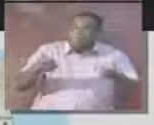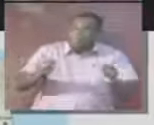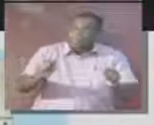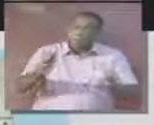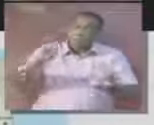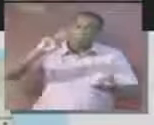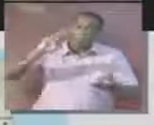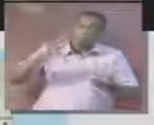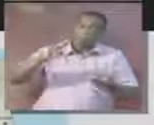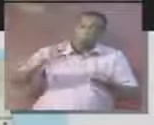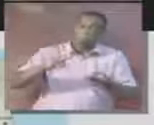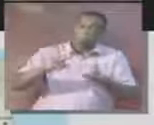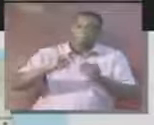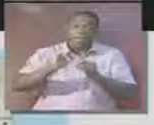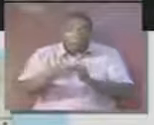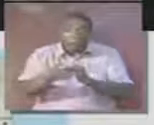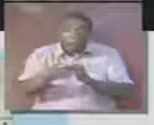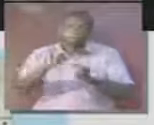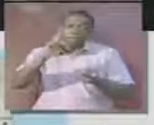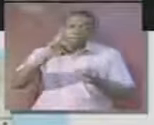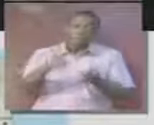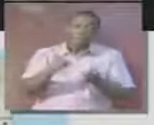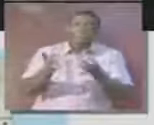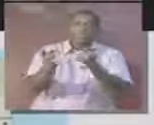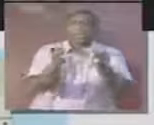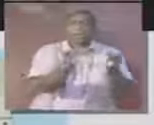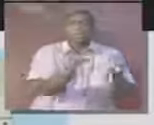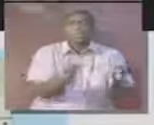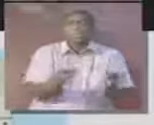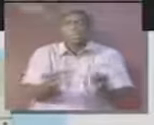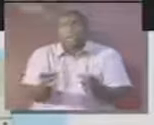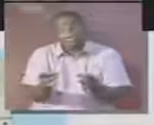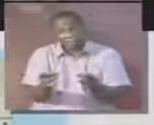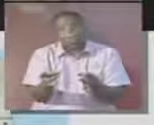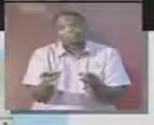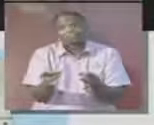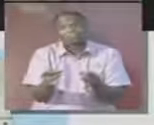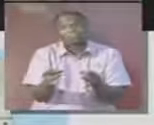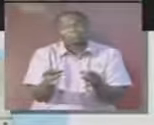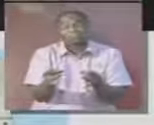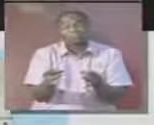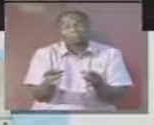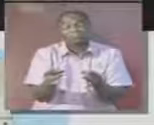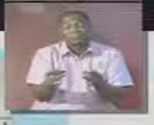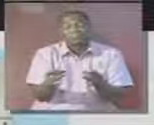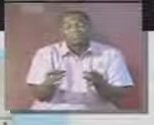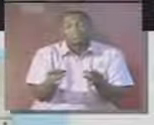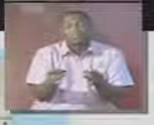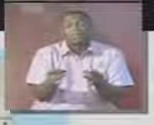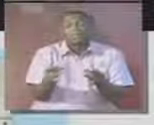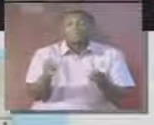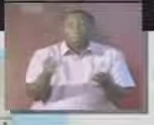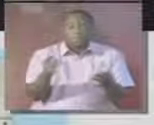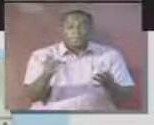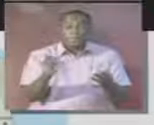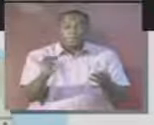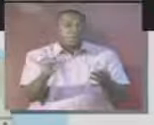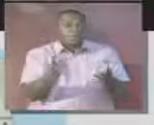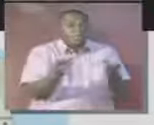reducing contact probability. And the contact probability is the probability of an infected